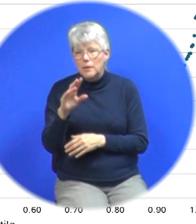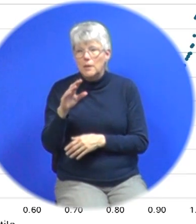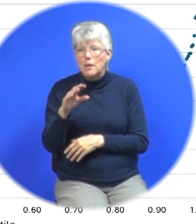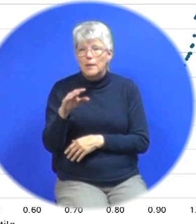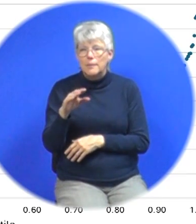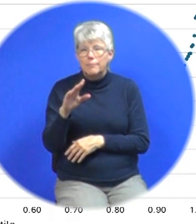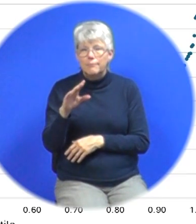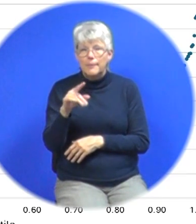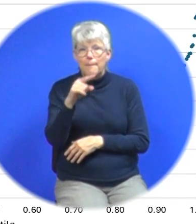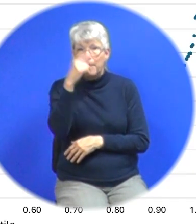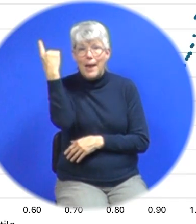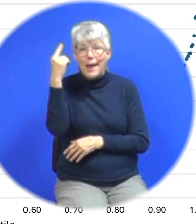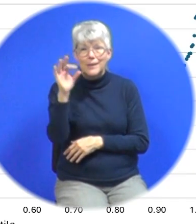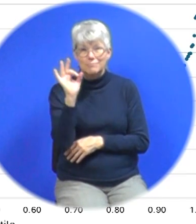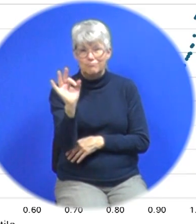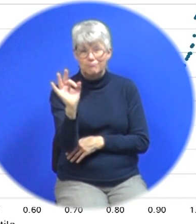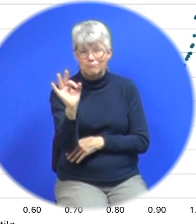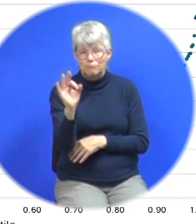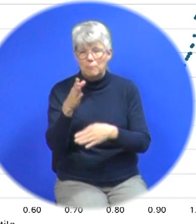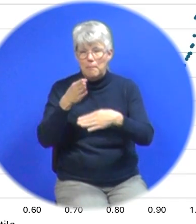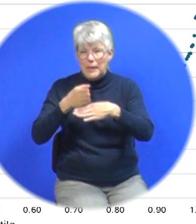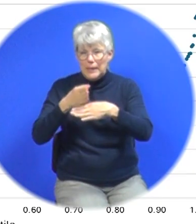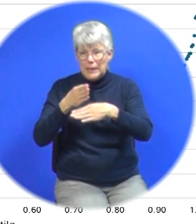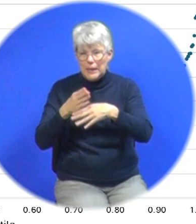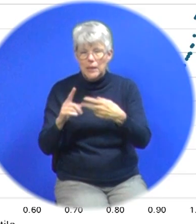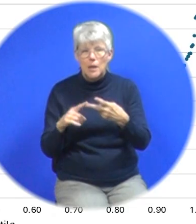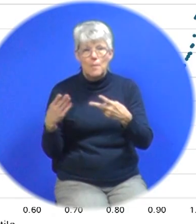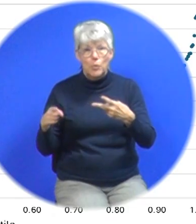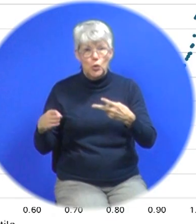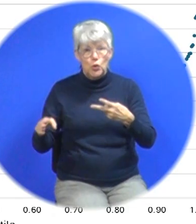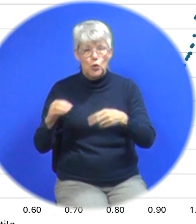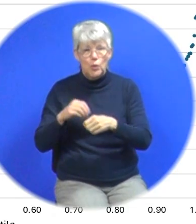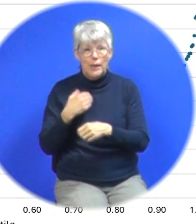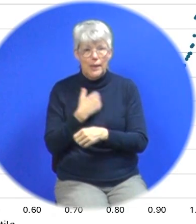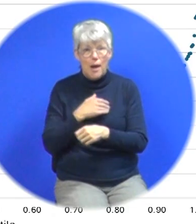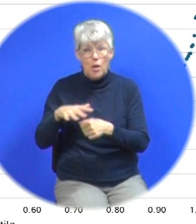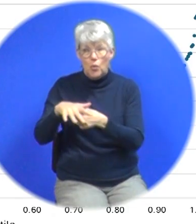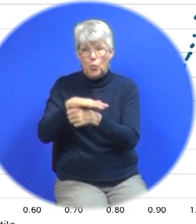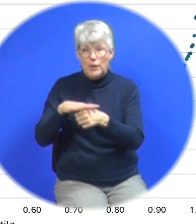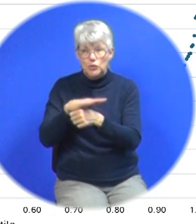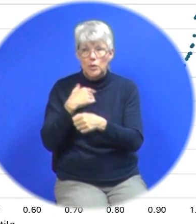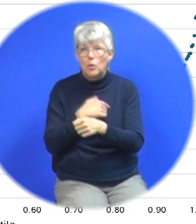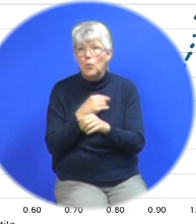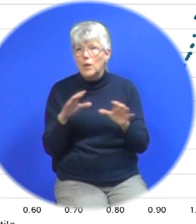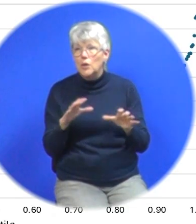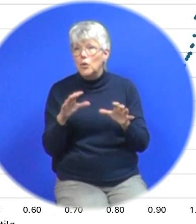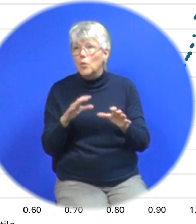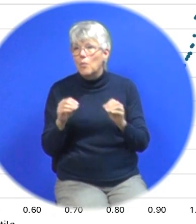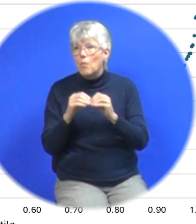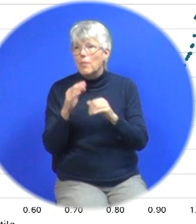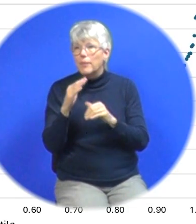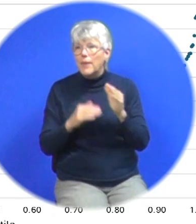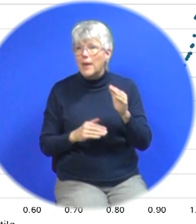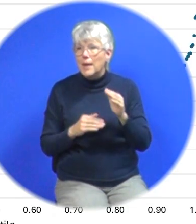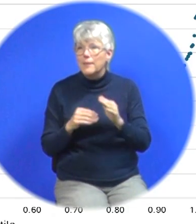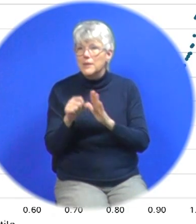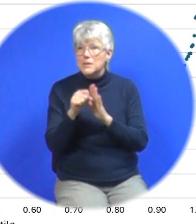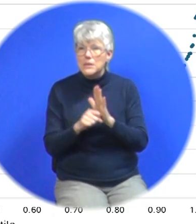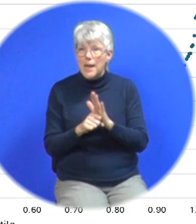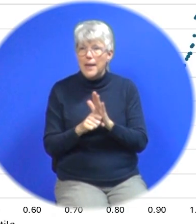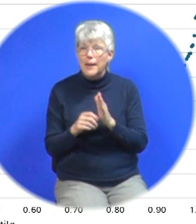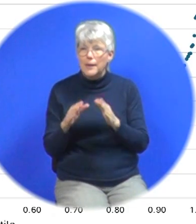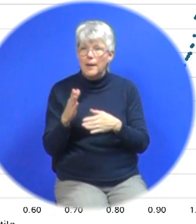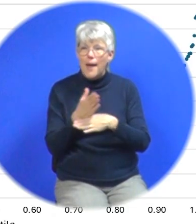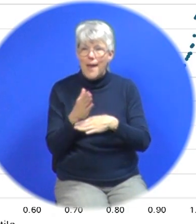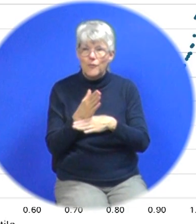in North Carolina. The blue dot is the utilities in our region. We do well. We're more affordable than the state average. And then you see